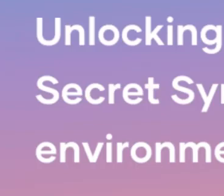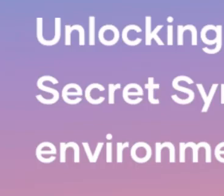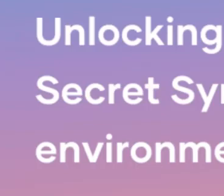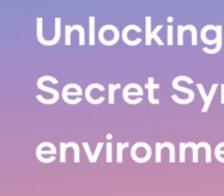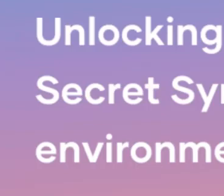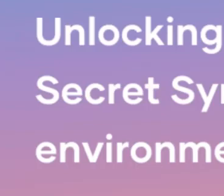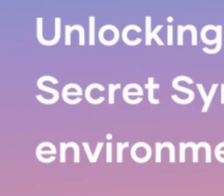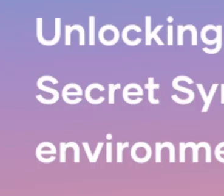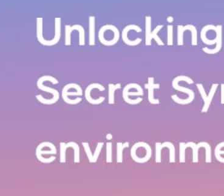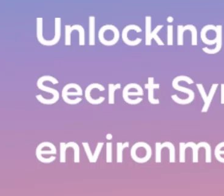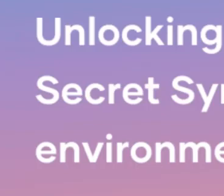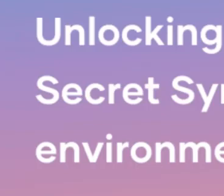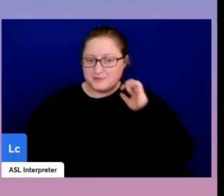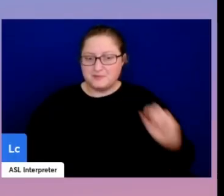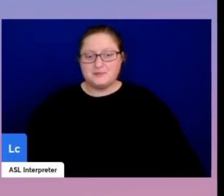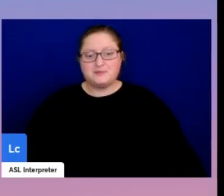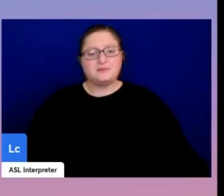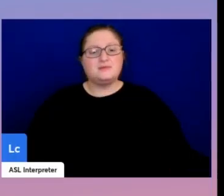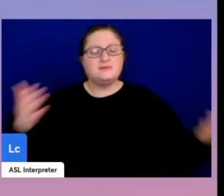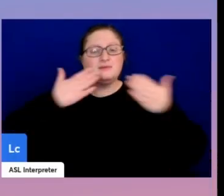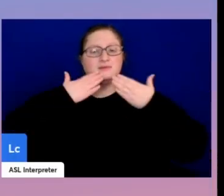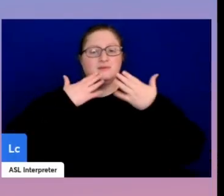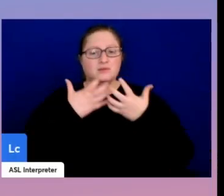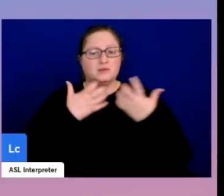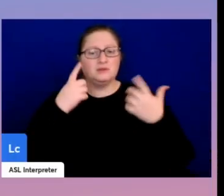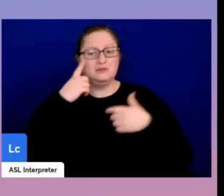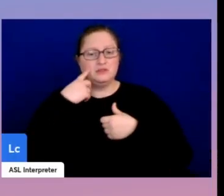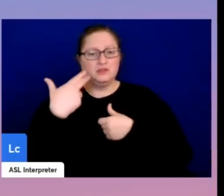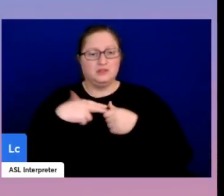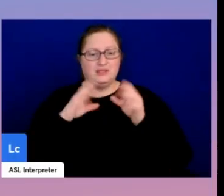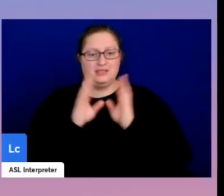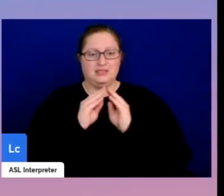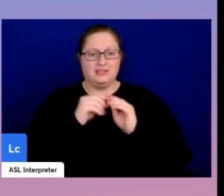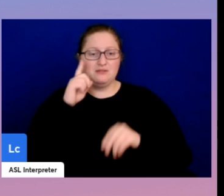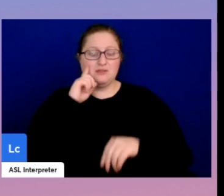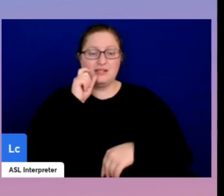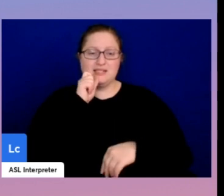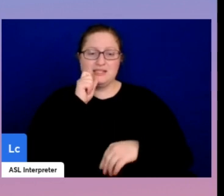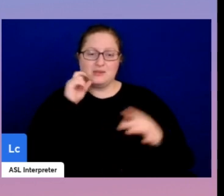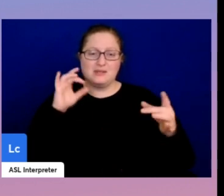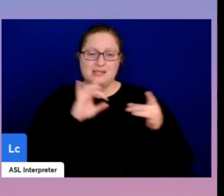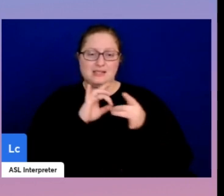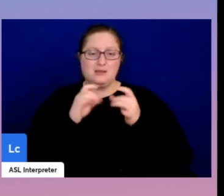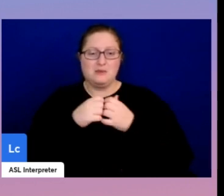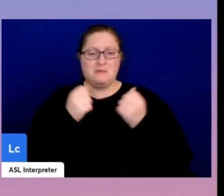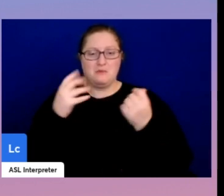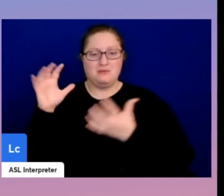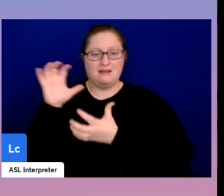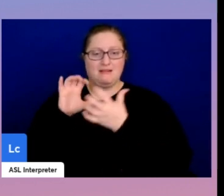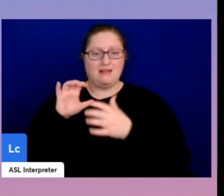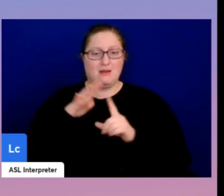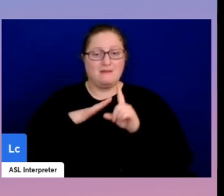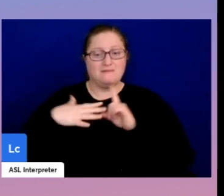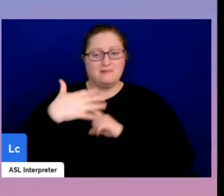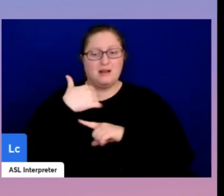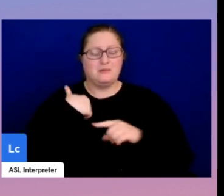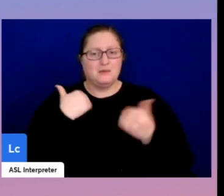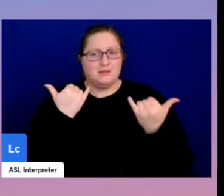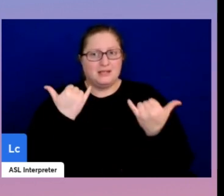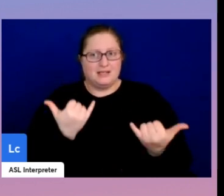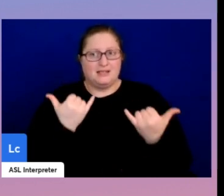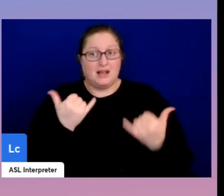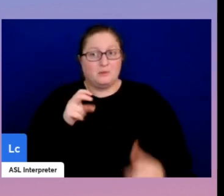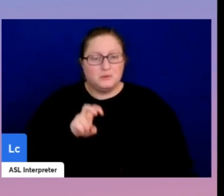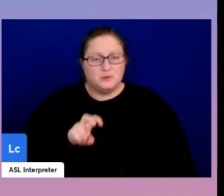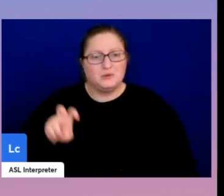She Talks attendees. Thanks for joining the session on Secret Sync across multi-cloud environments. We are taking on a journey to